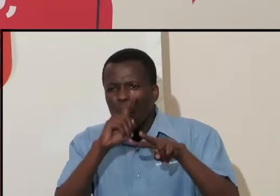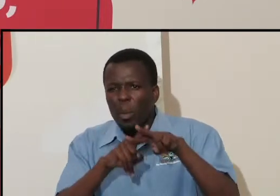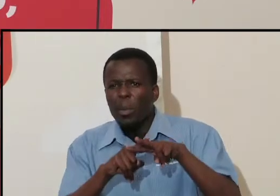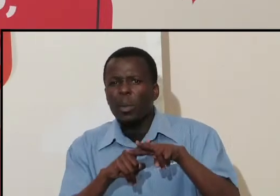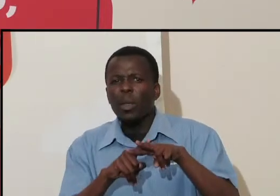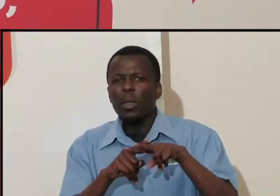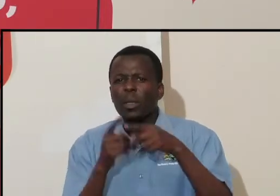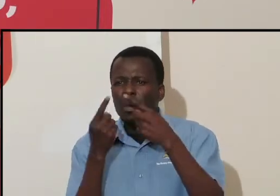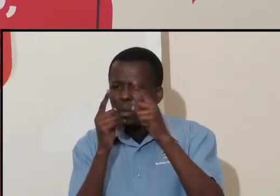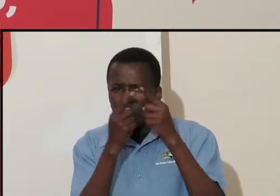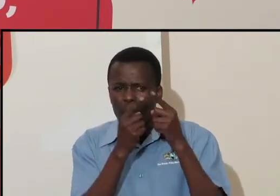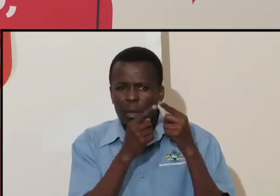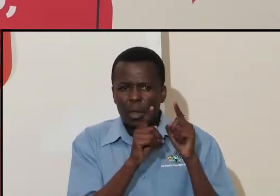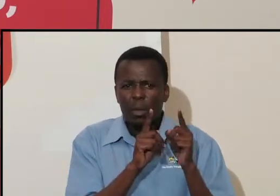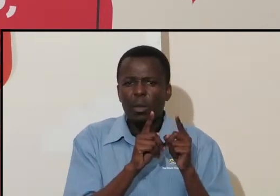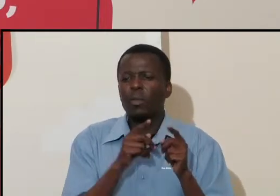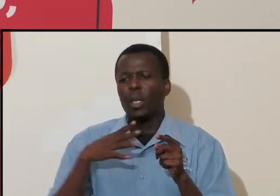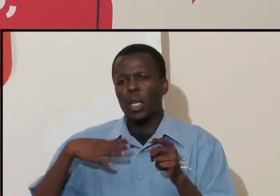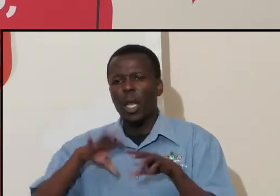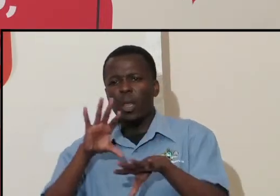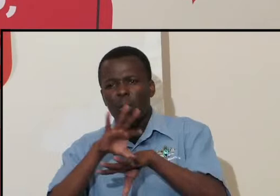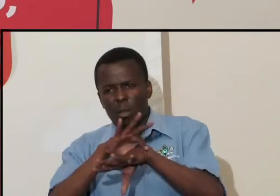other pandemics.